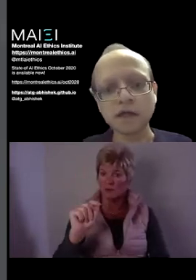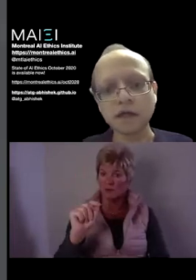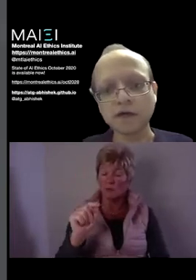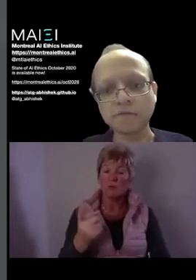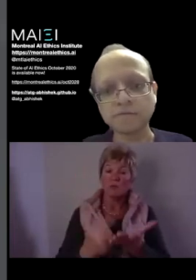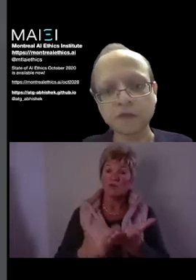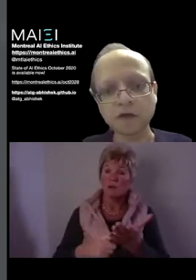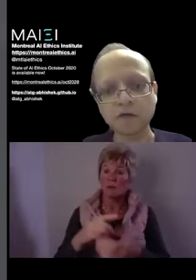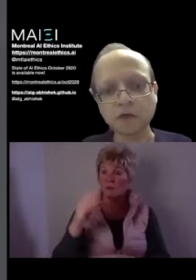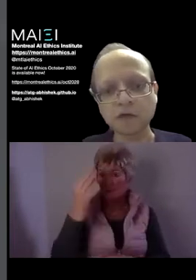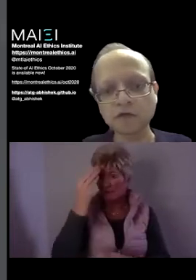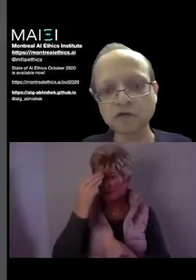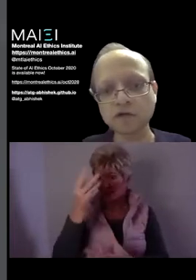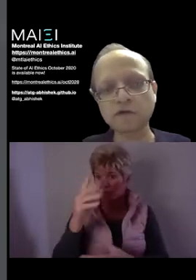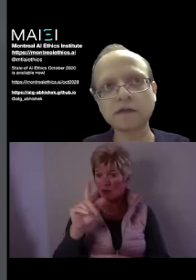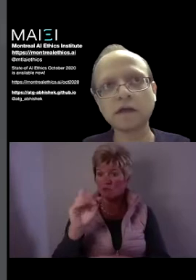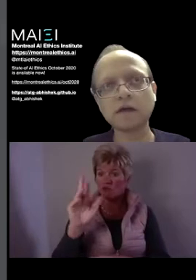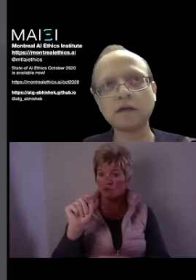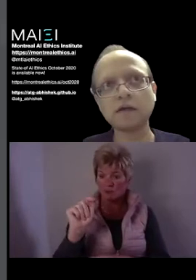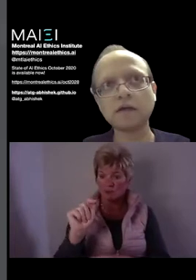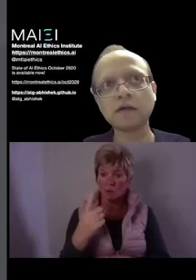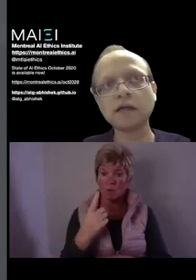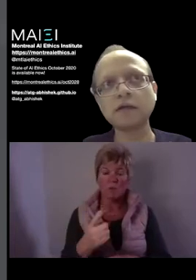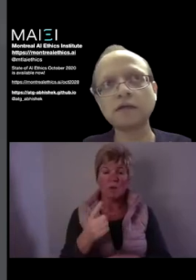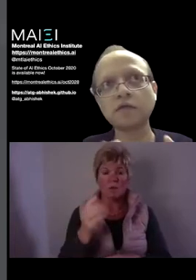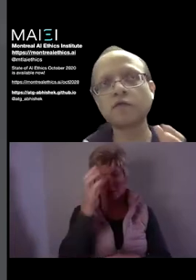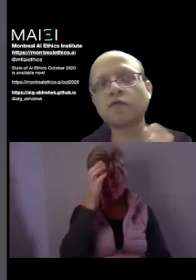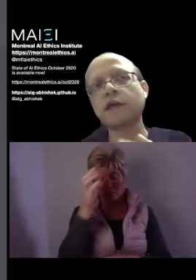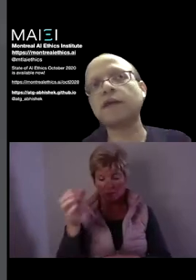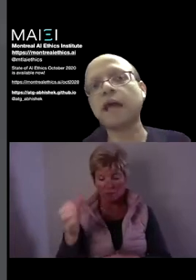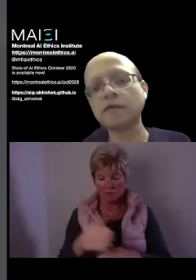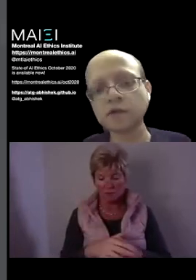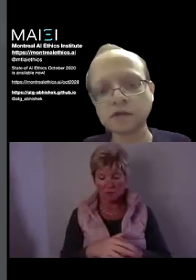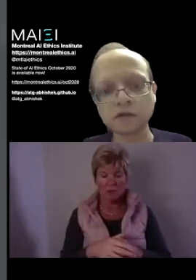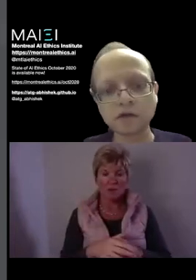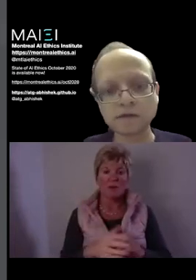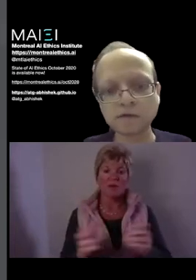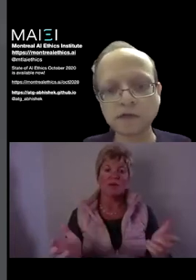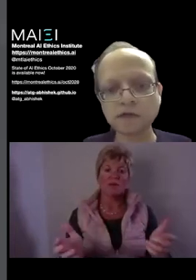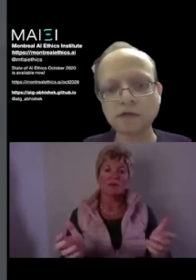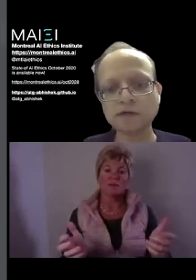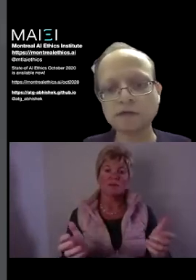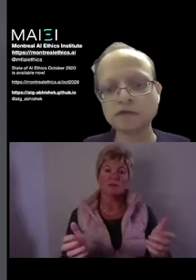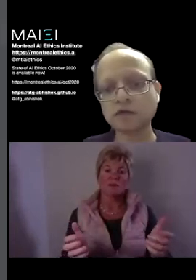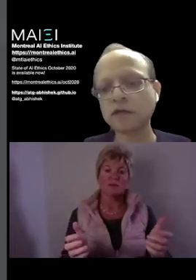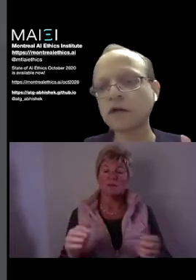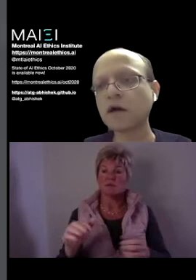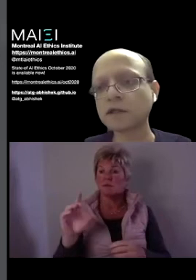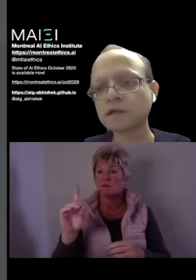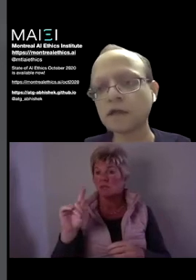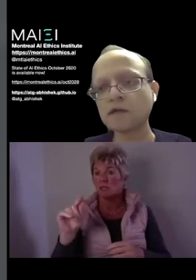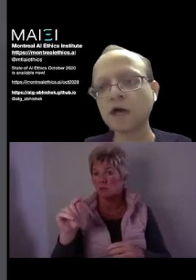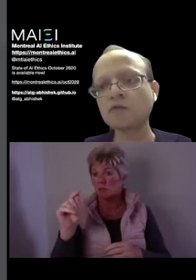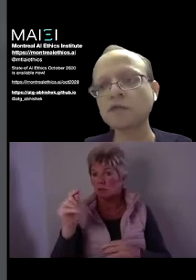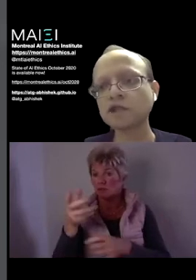trusts, one of the notions that sort of goes hand in hand with the concept of data trust is the notion of data